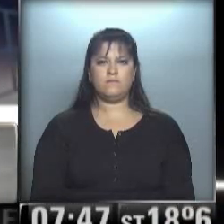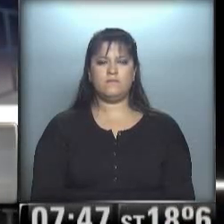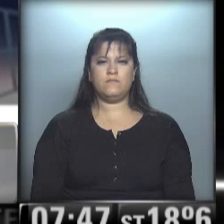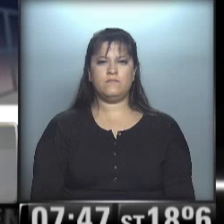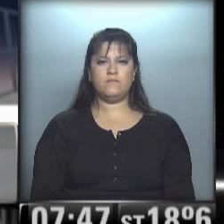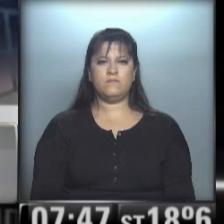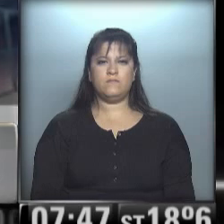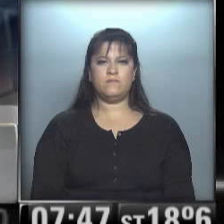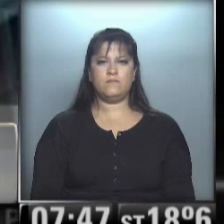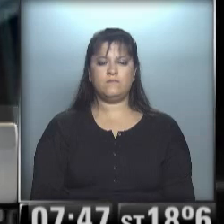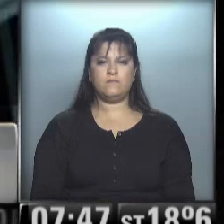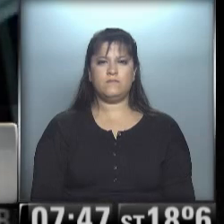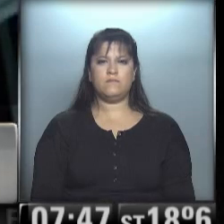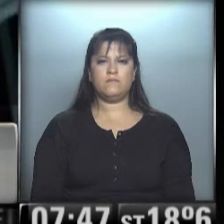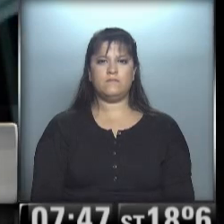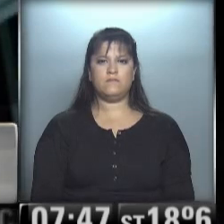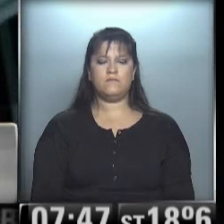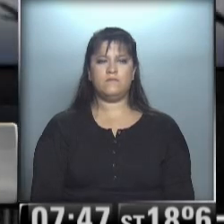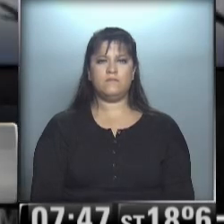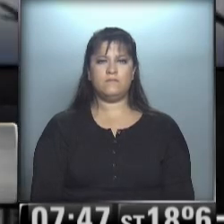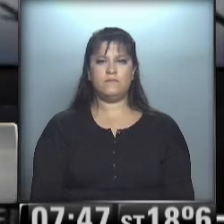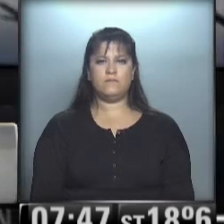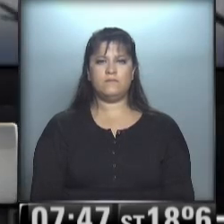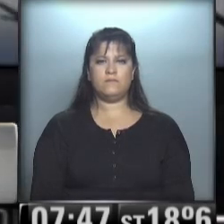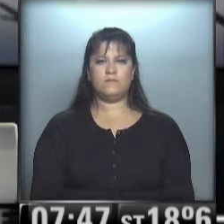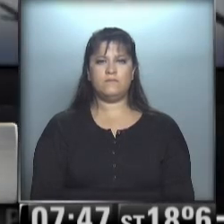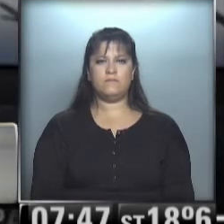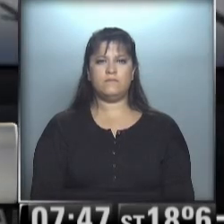voices, text, light, movement, color.